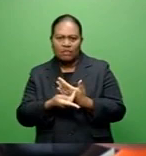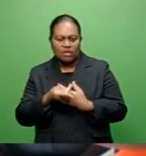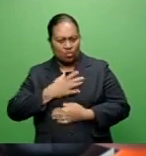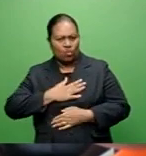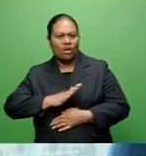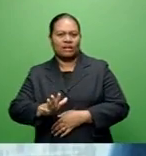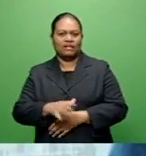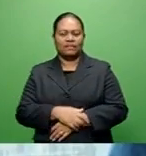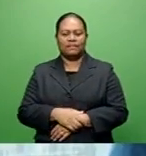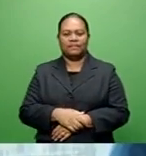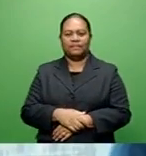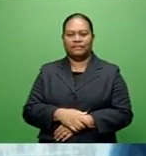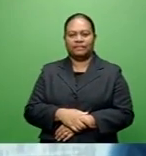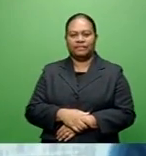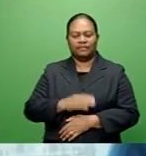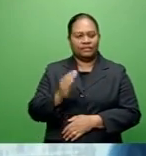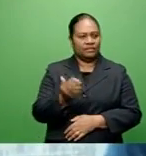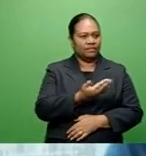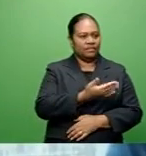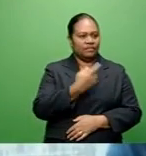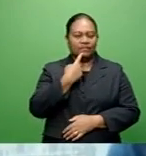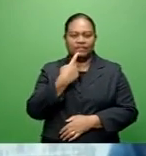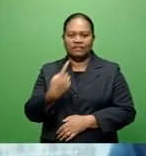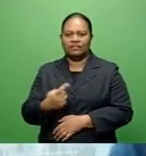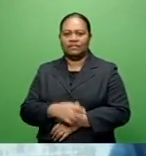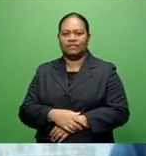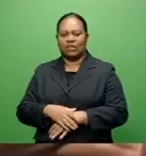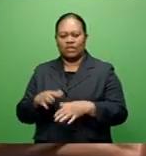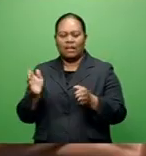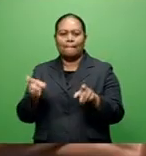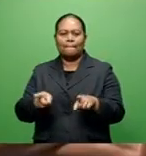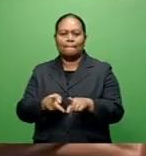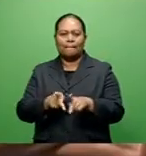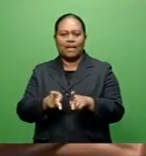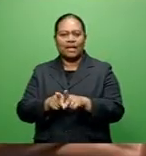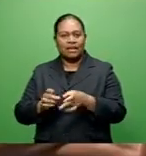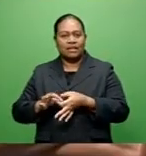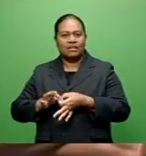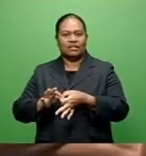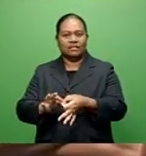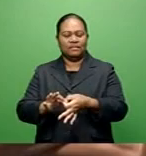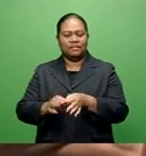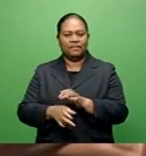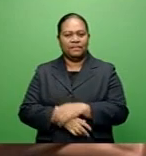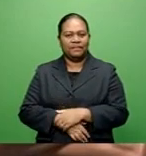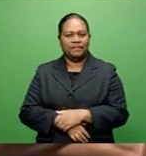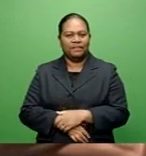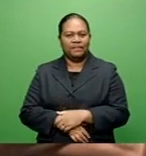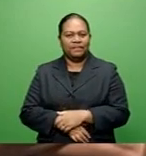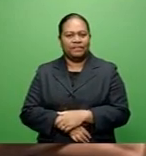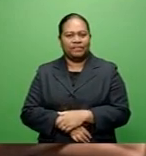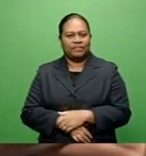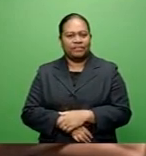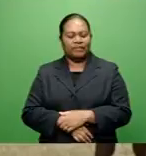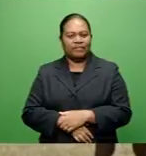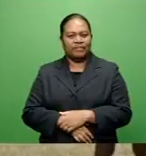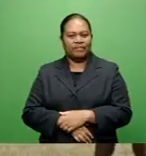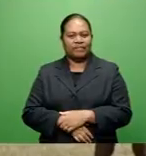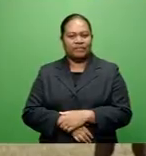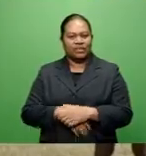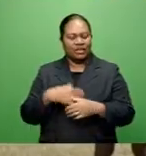also allowed to expand out, and that's where we've gone in partnership with Combat Sportswear and Malachi and his team to